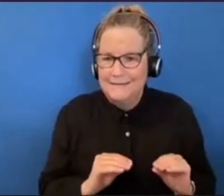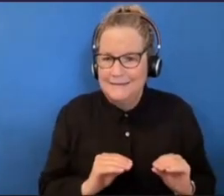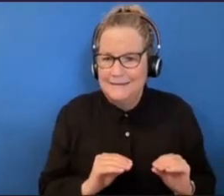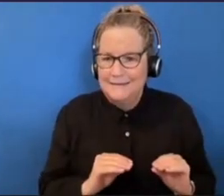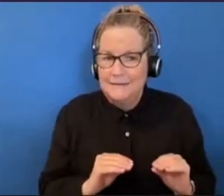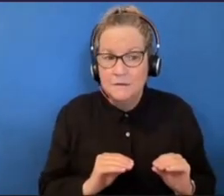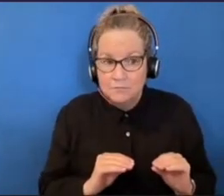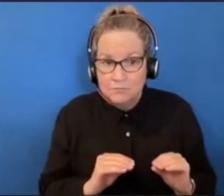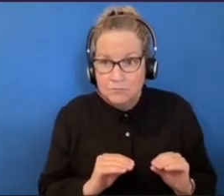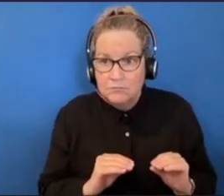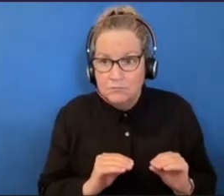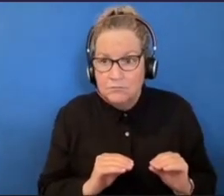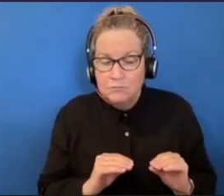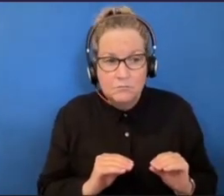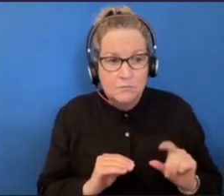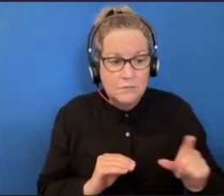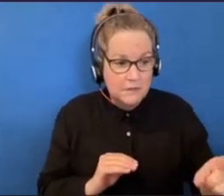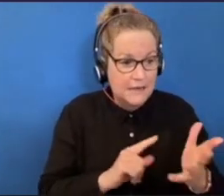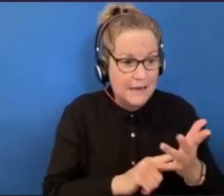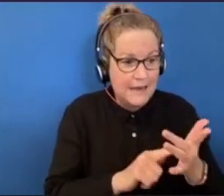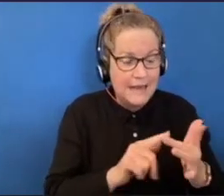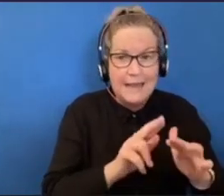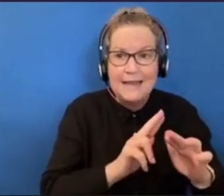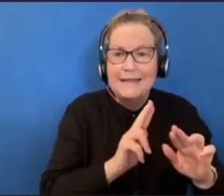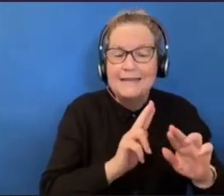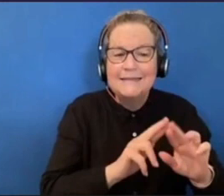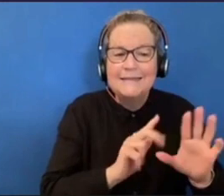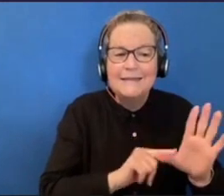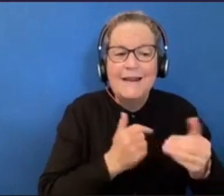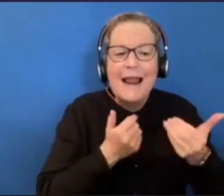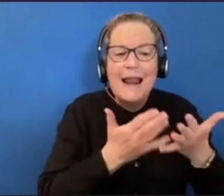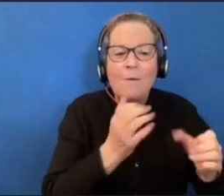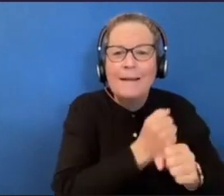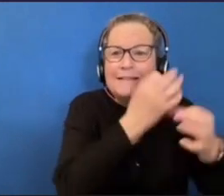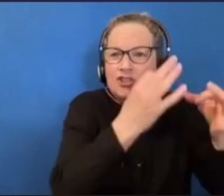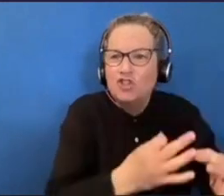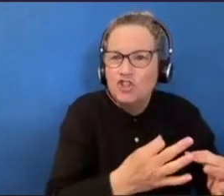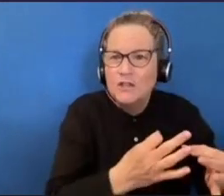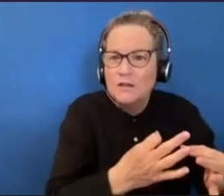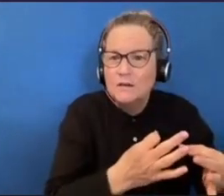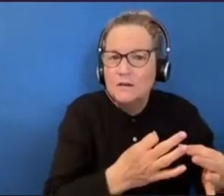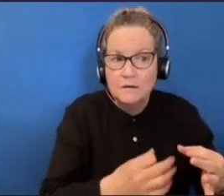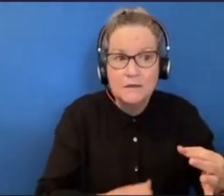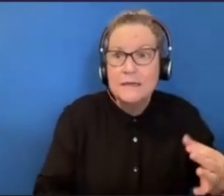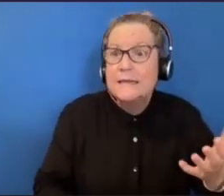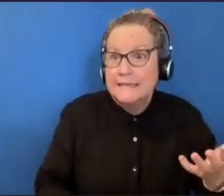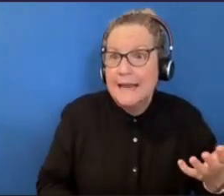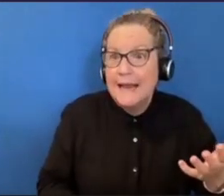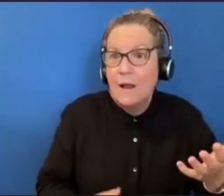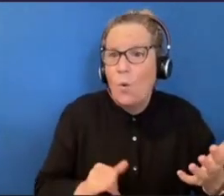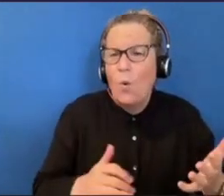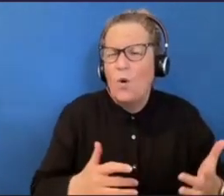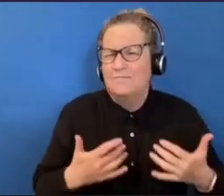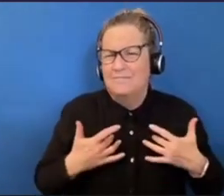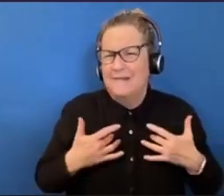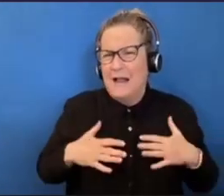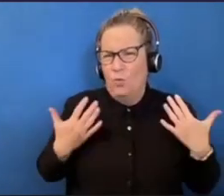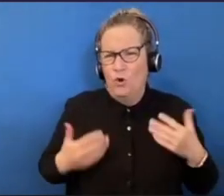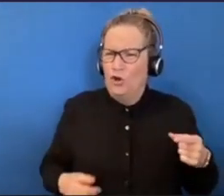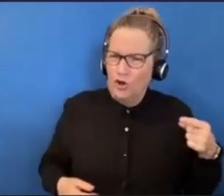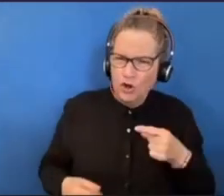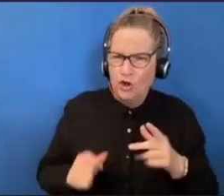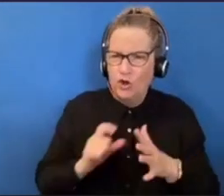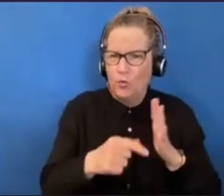some physical indication from Tiffany if she's getting up or if she's kind of throwing her hands back and saying, "No, it's on you today," right? And then Tiffany